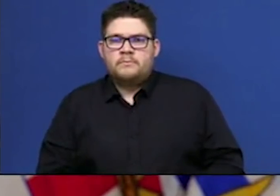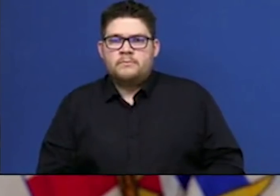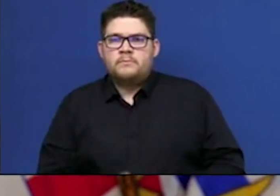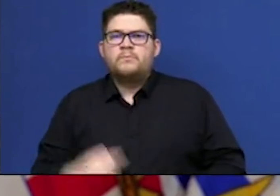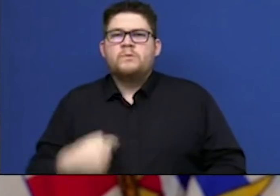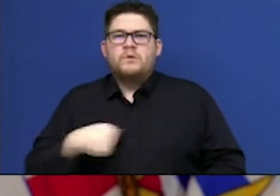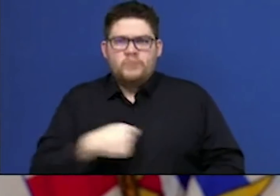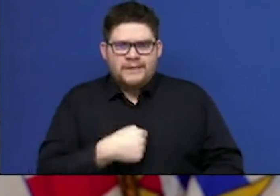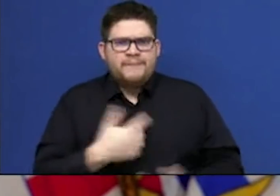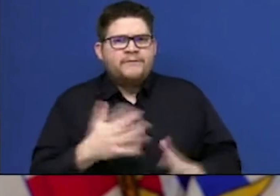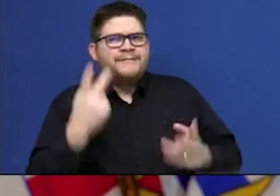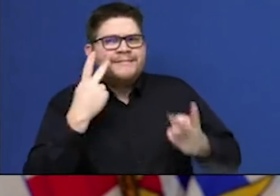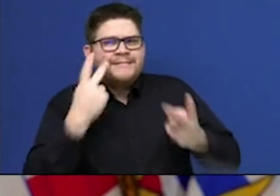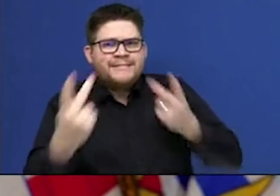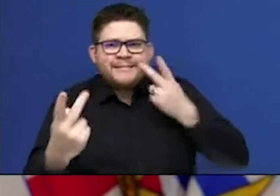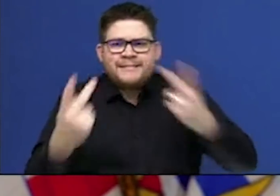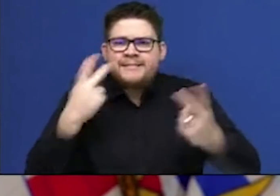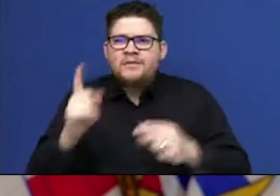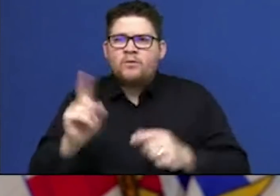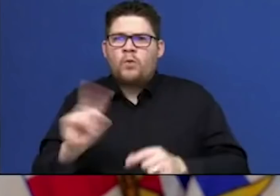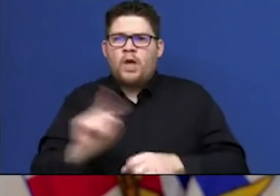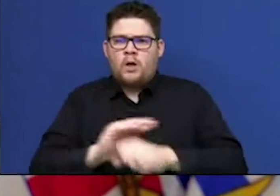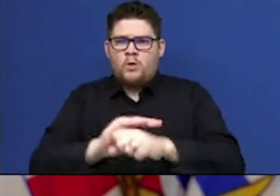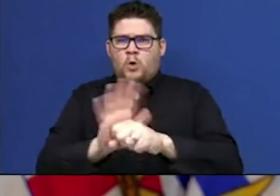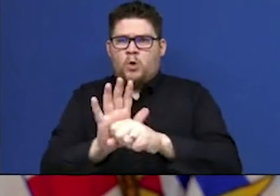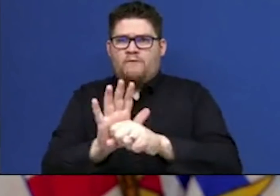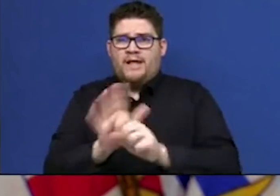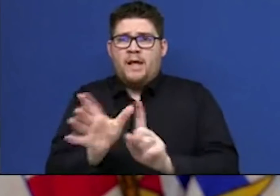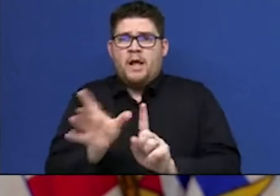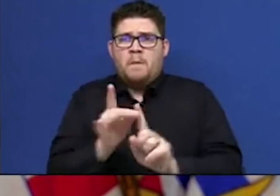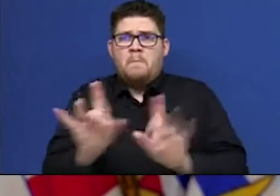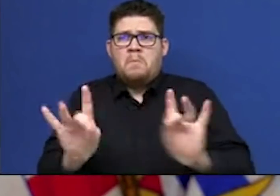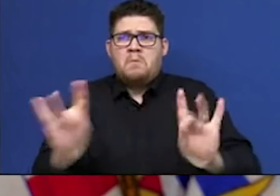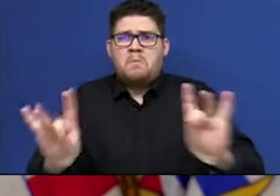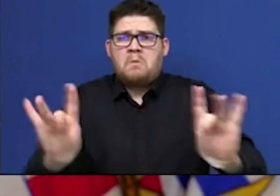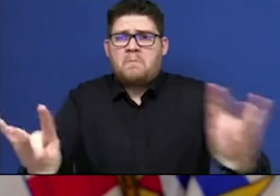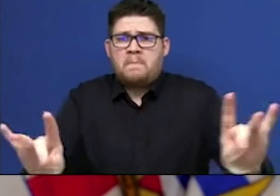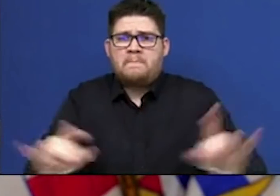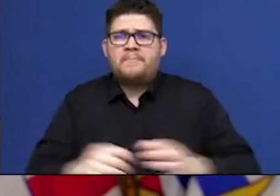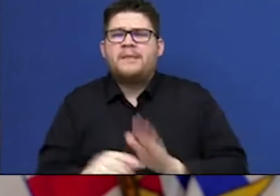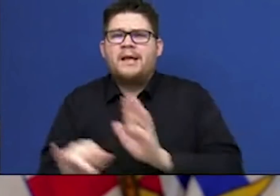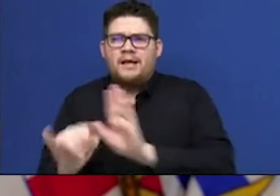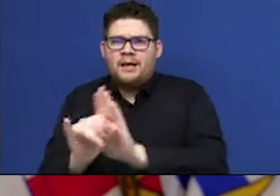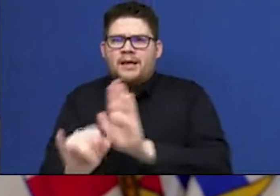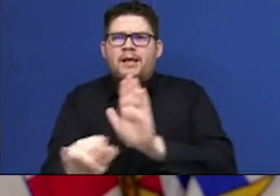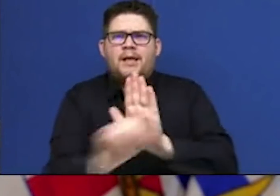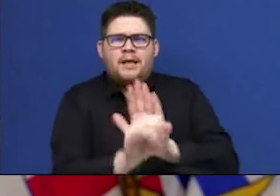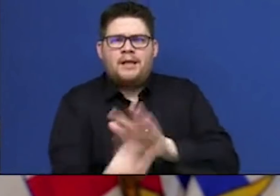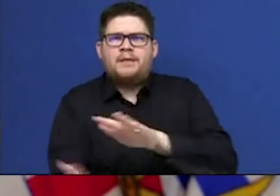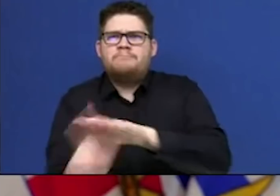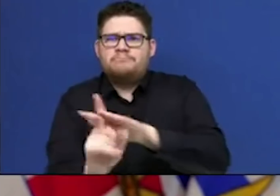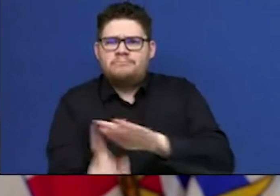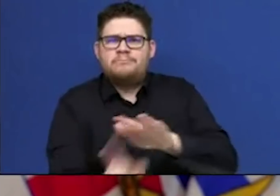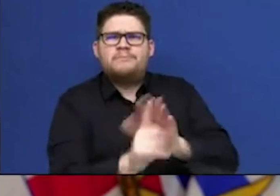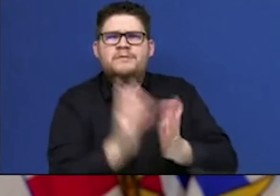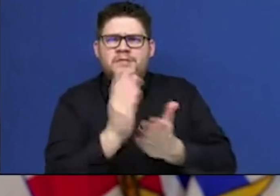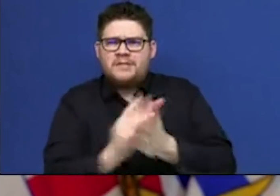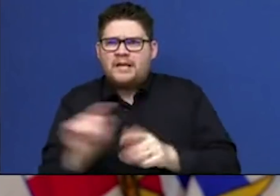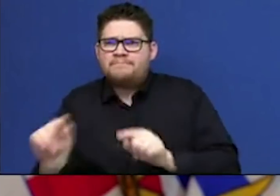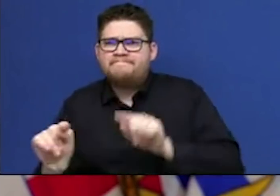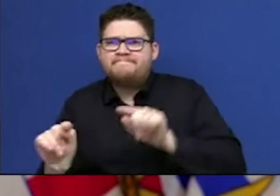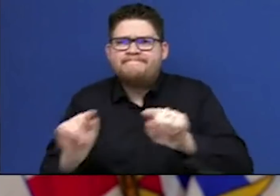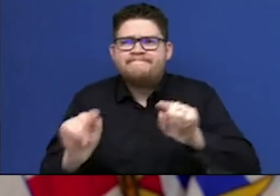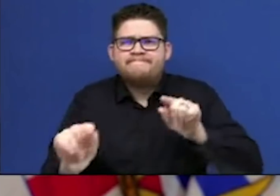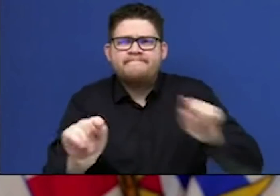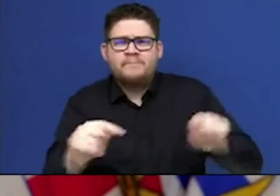transmitted through some of these settings in our communities that have remained open, as much as we have tried to ensure that COVID